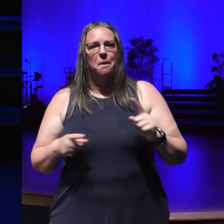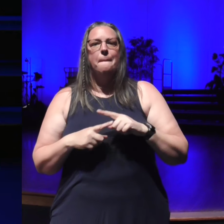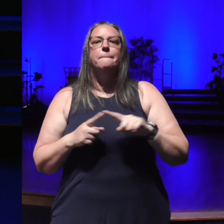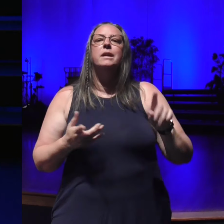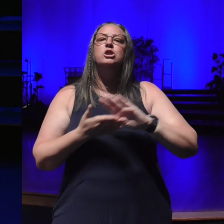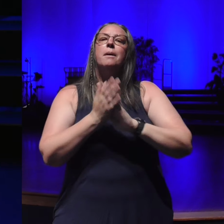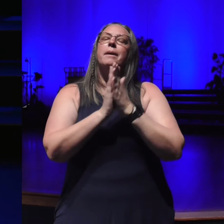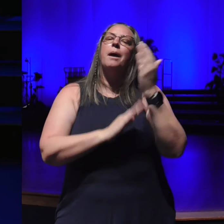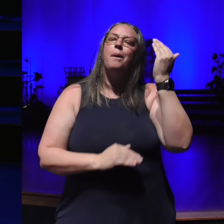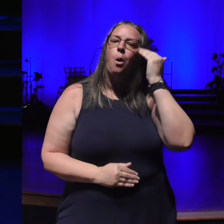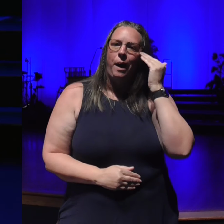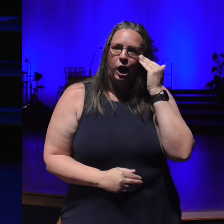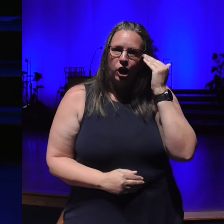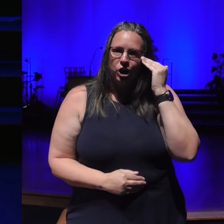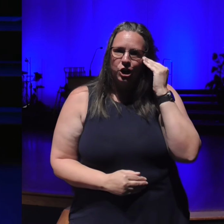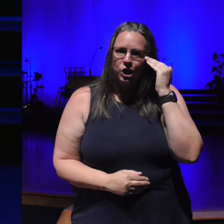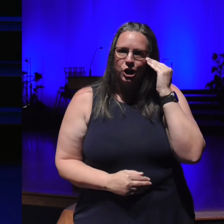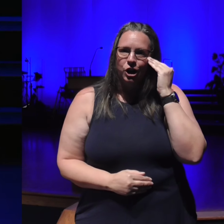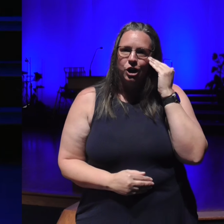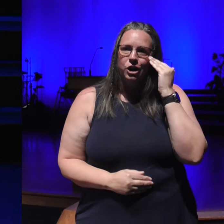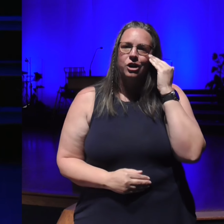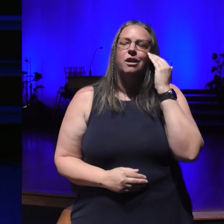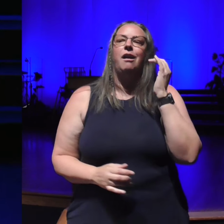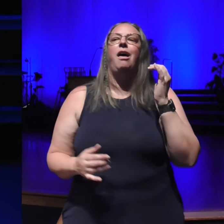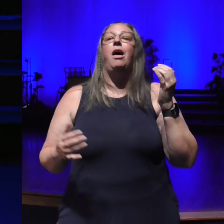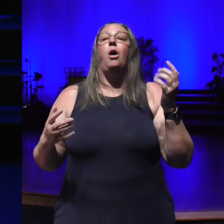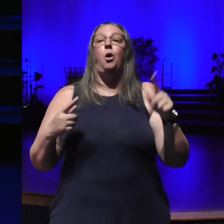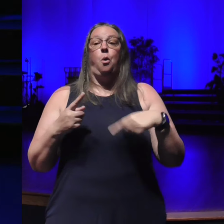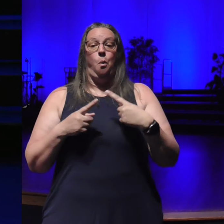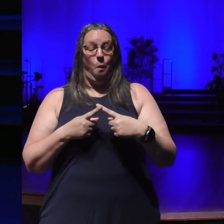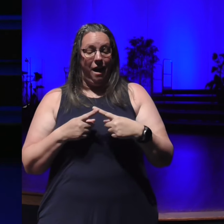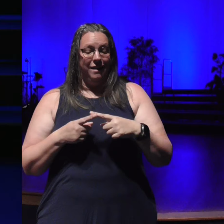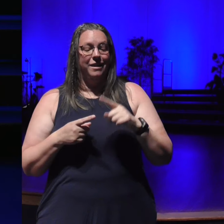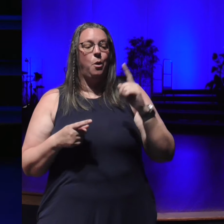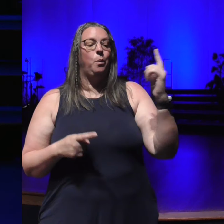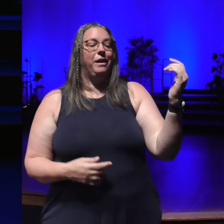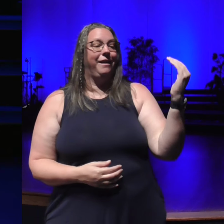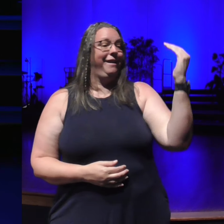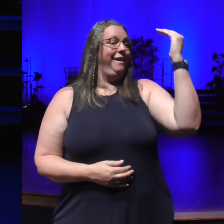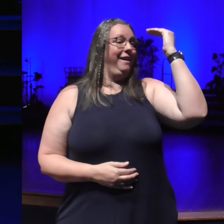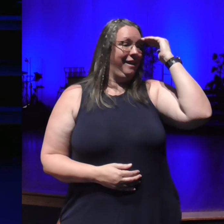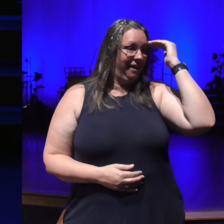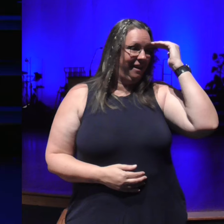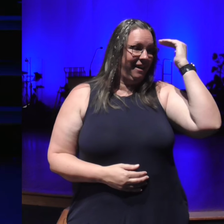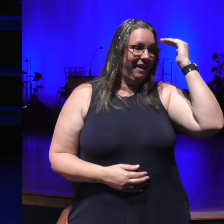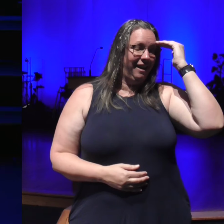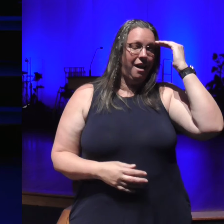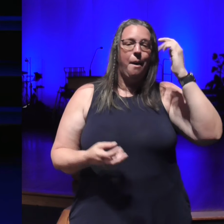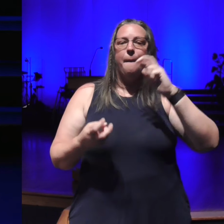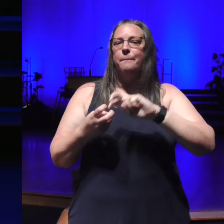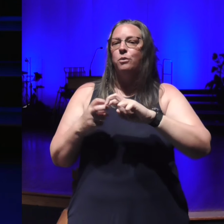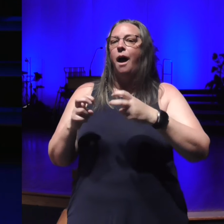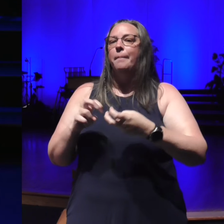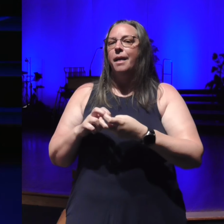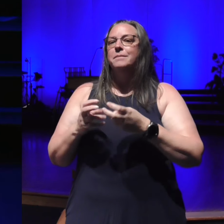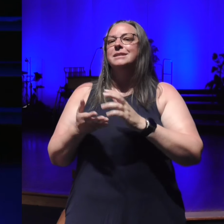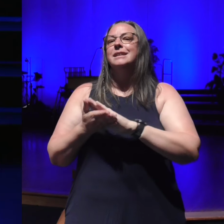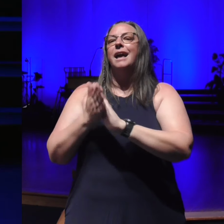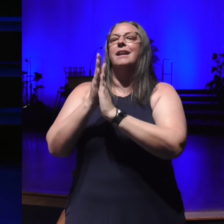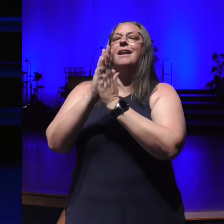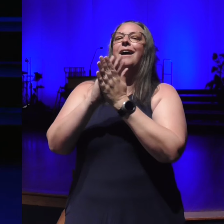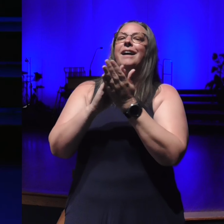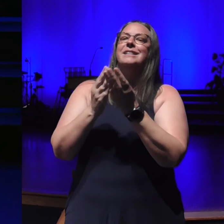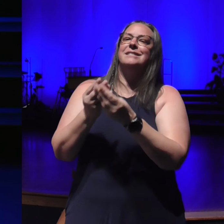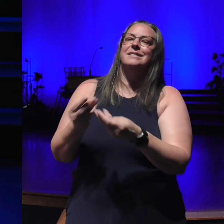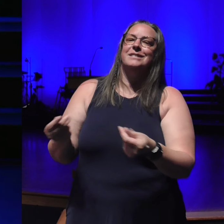are. And when we're able to do that, the problems begin to take care of themselves. That thing that we think needs fixing